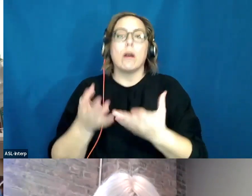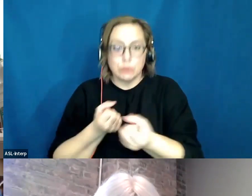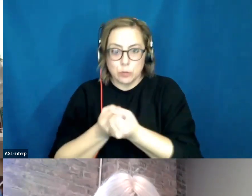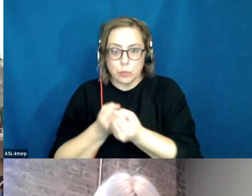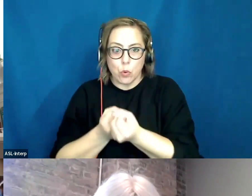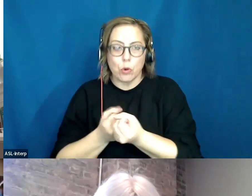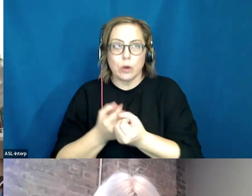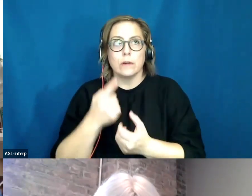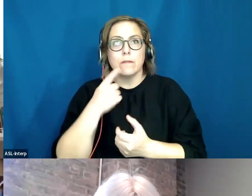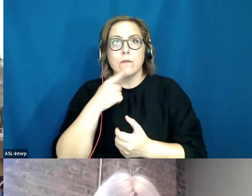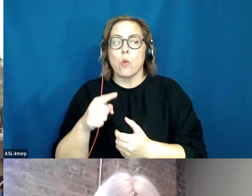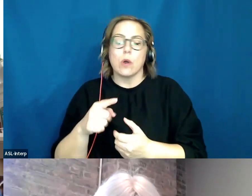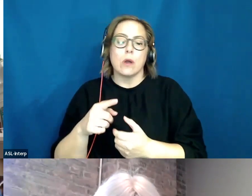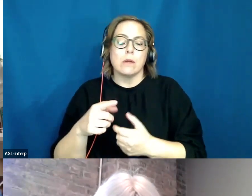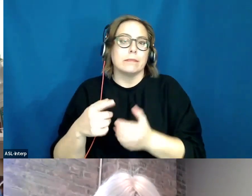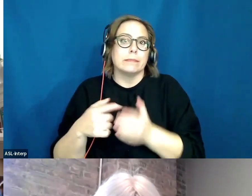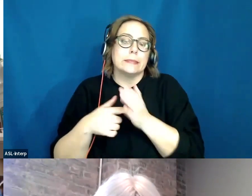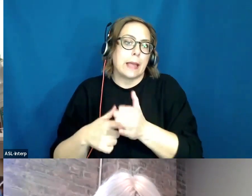like